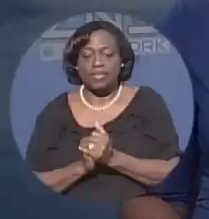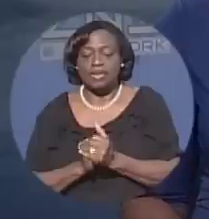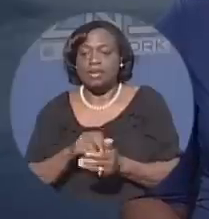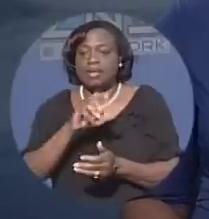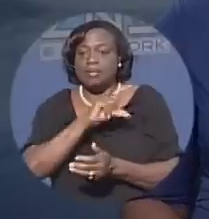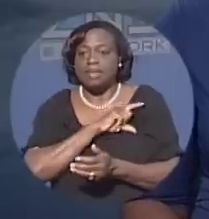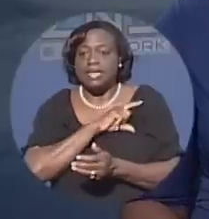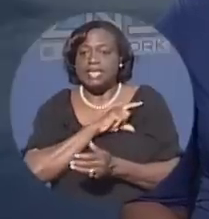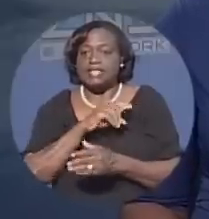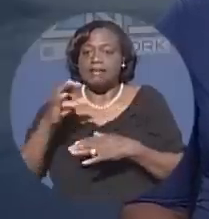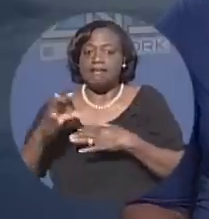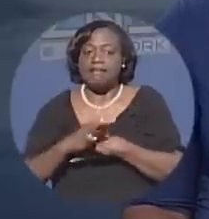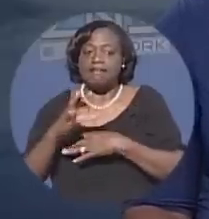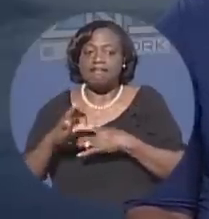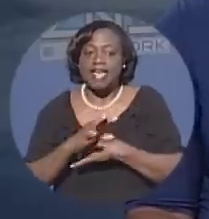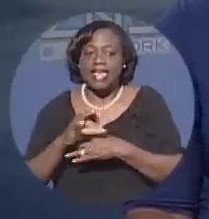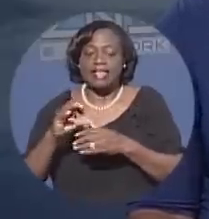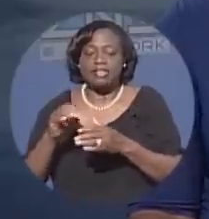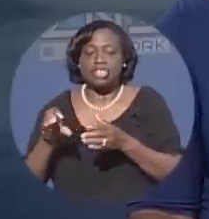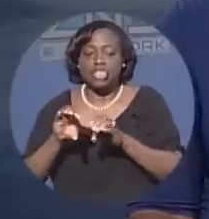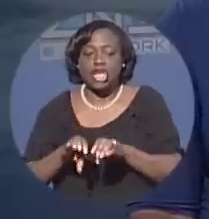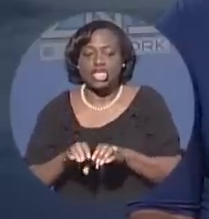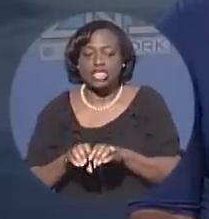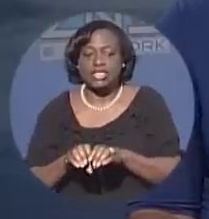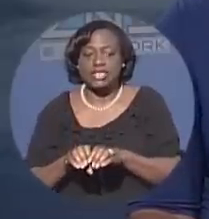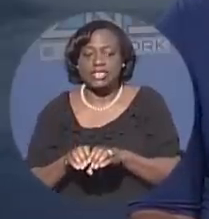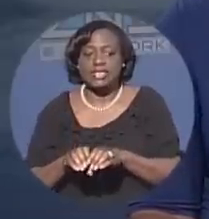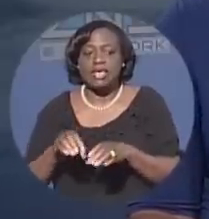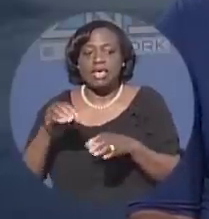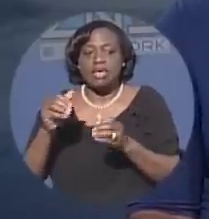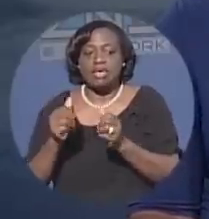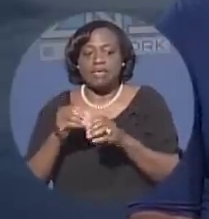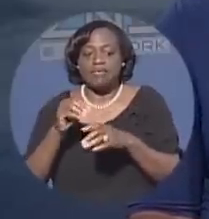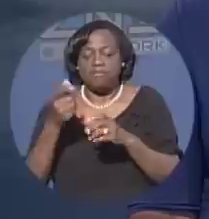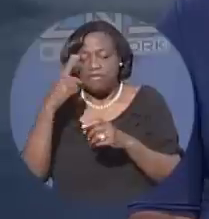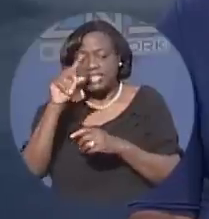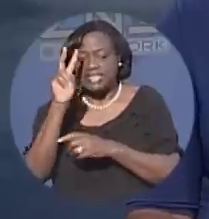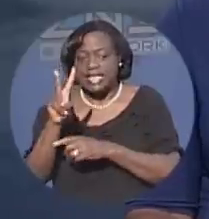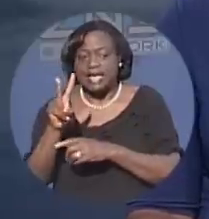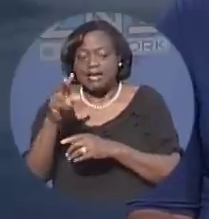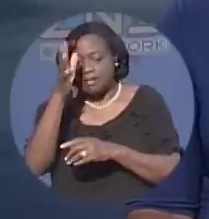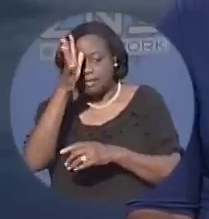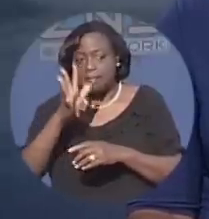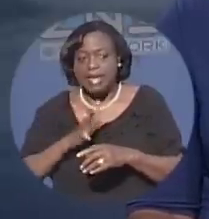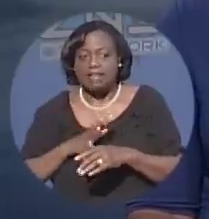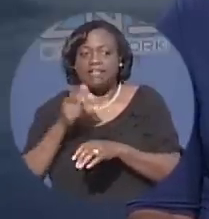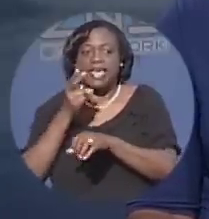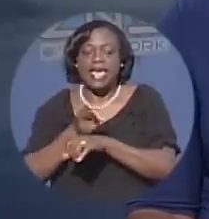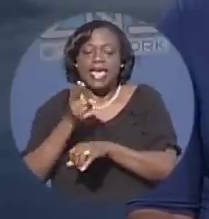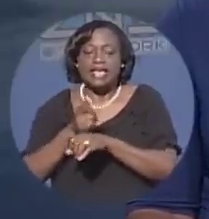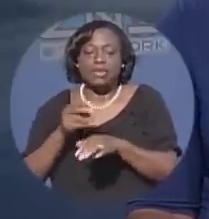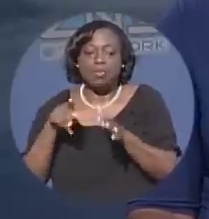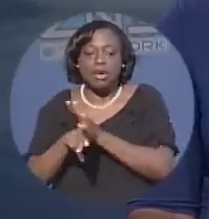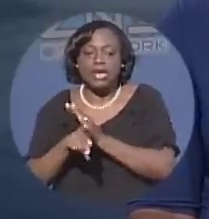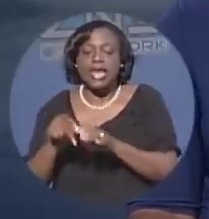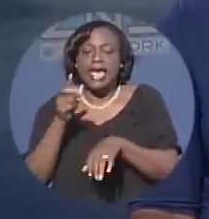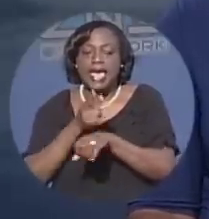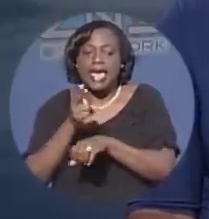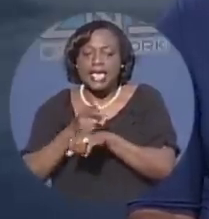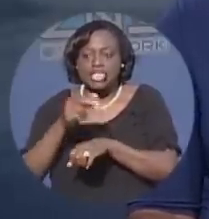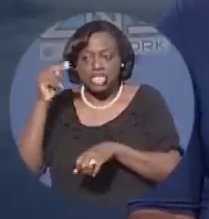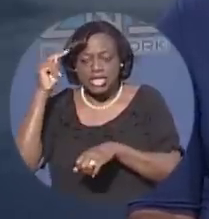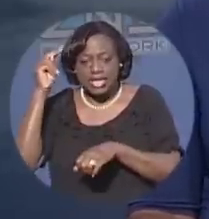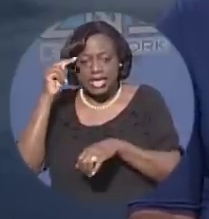Police have filed charges against a second man in connection with the murder of Haitian national Elias Tillis. 45-year-old Mount Pleasant Village